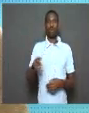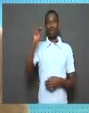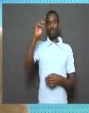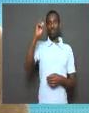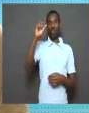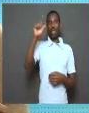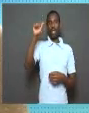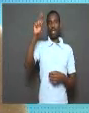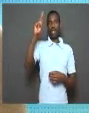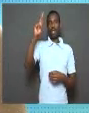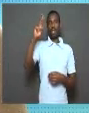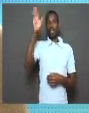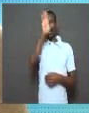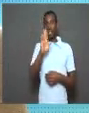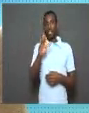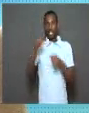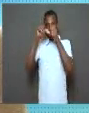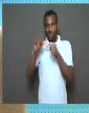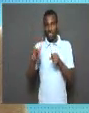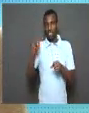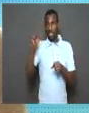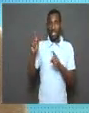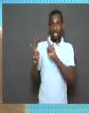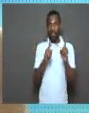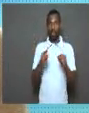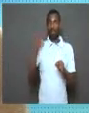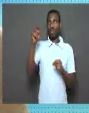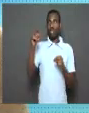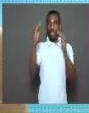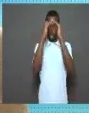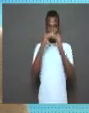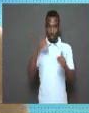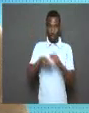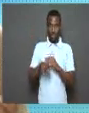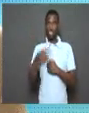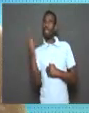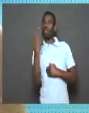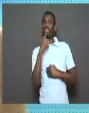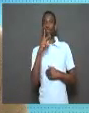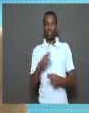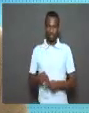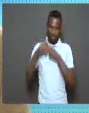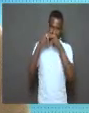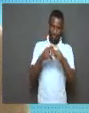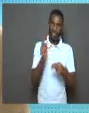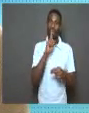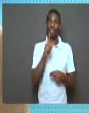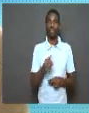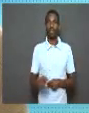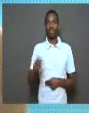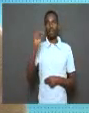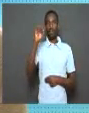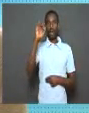constant, which is applicable in this equation, called